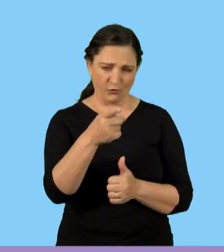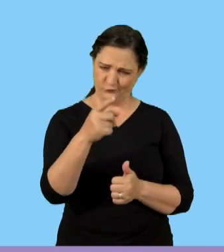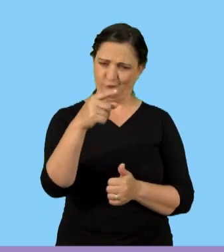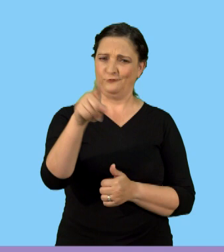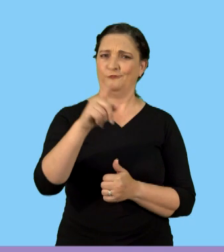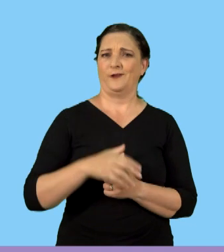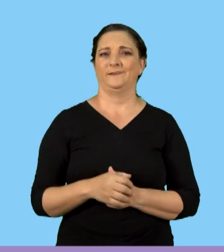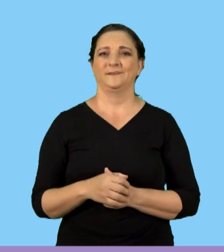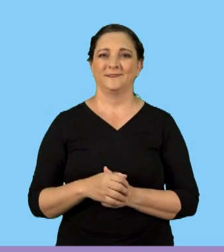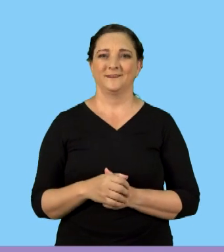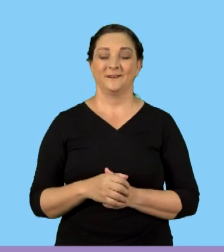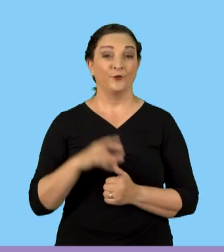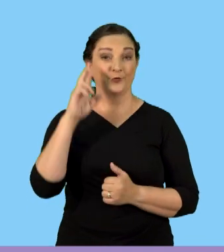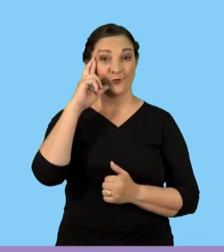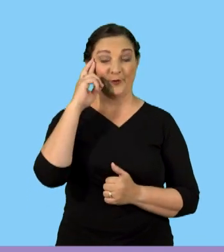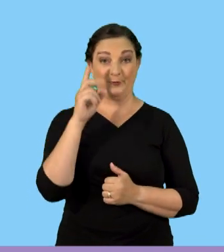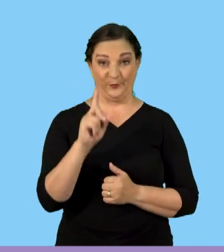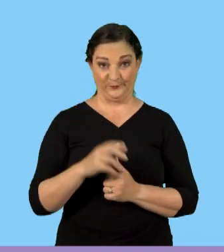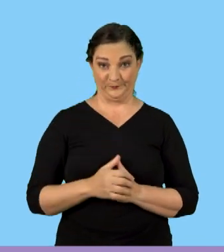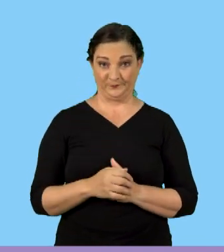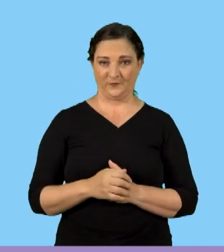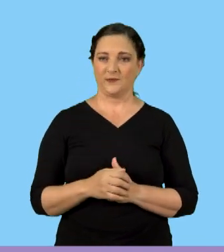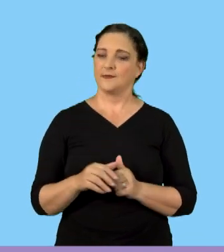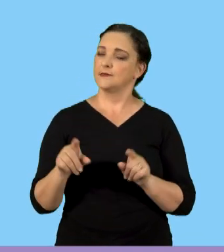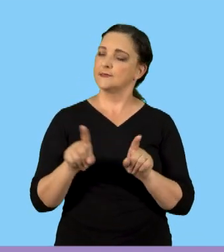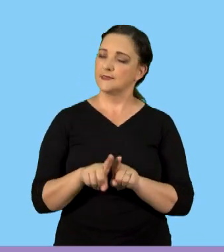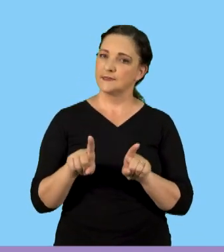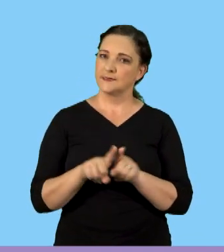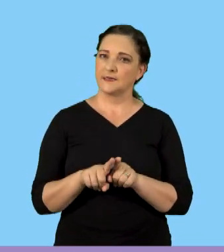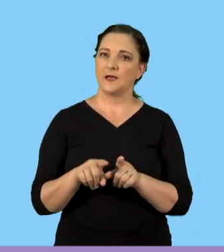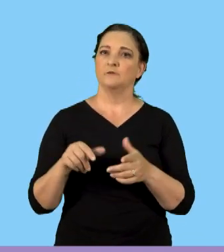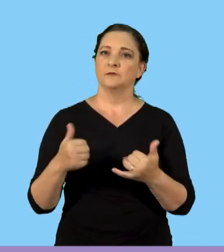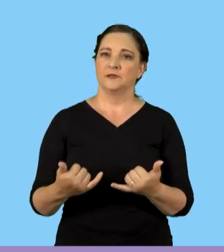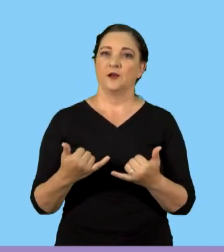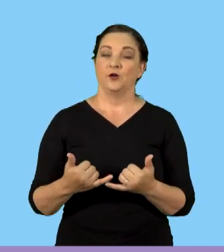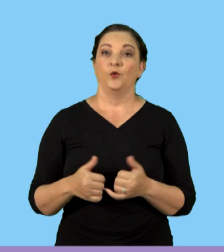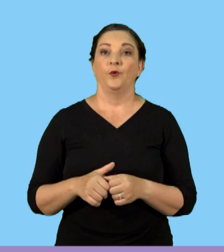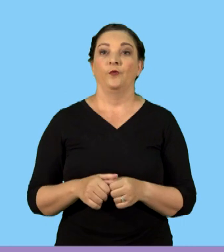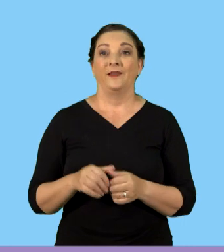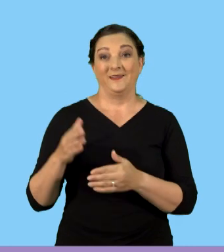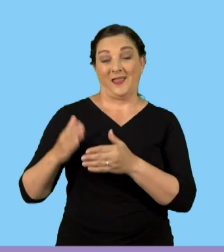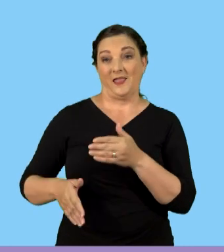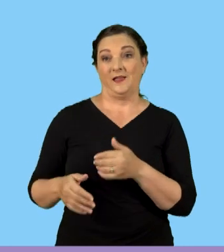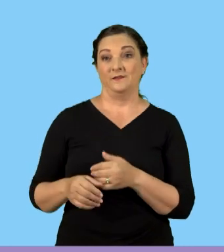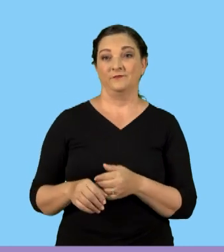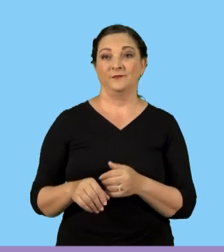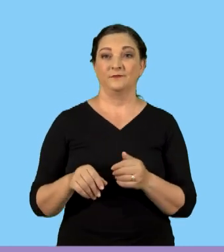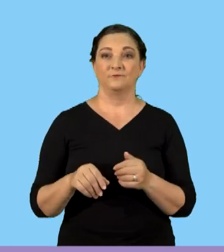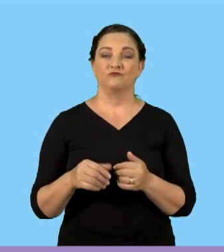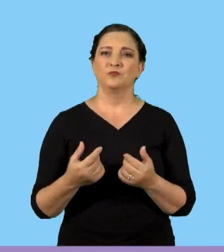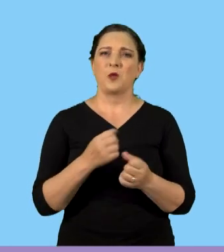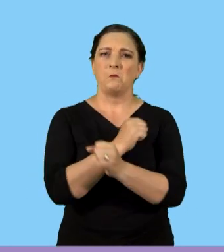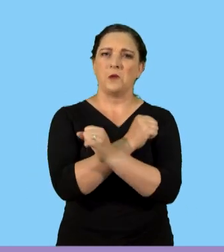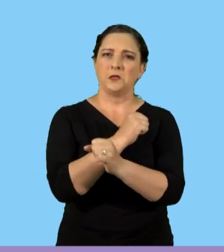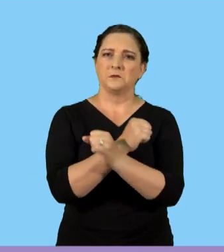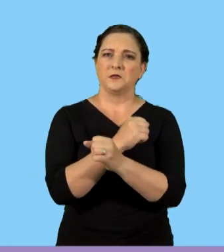22 as your answer, then you are absolutely correct. Remember, the same will be for our nth term, and that is for any number